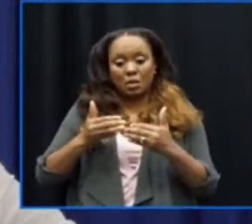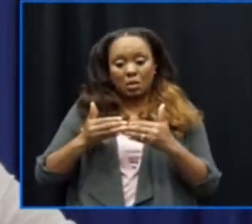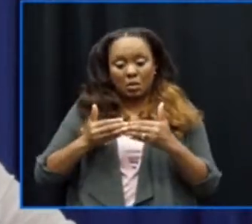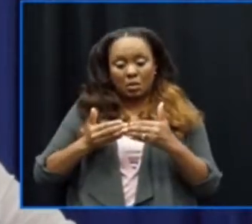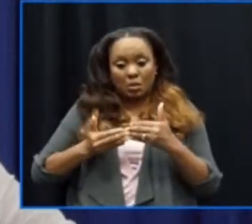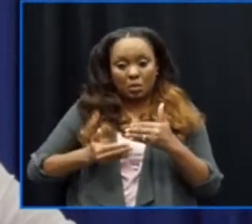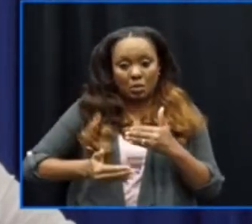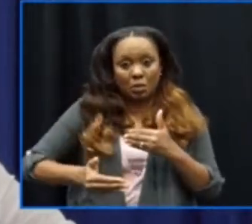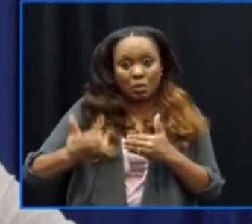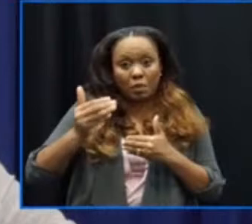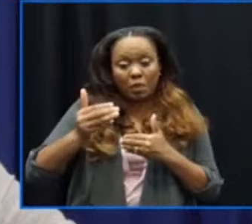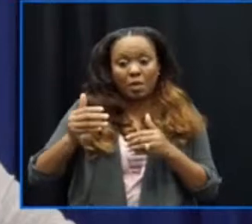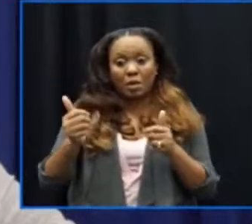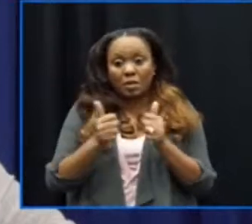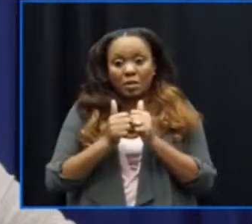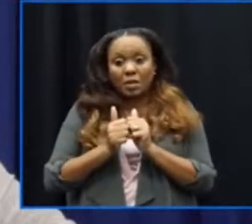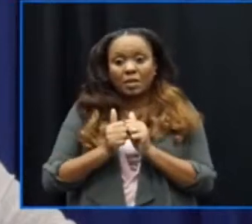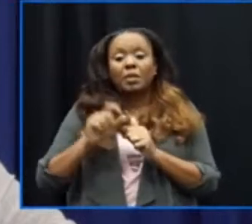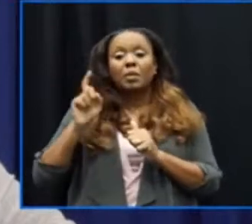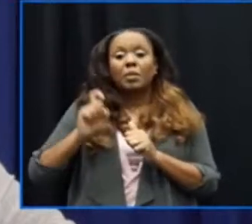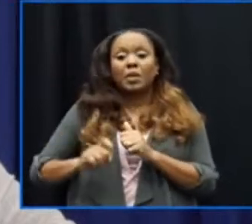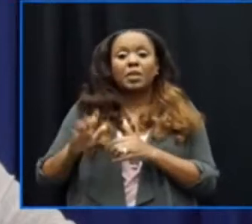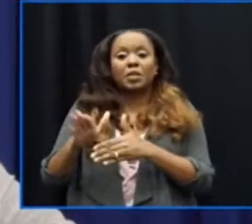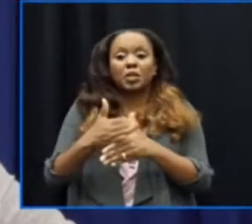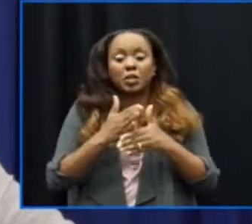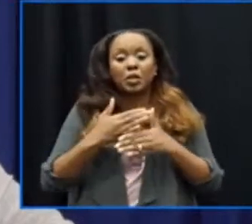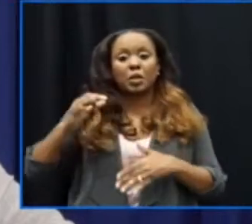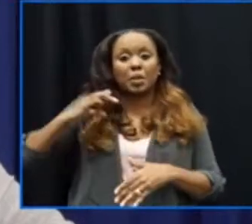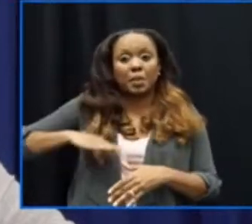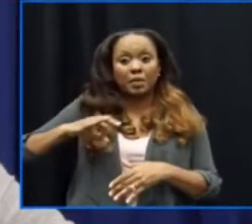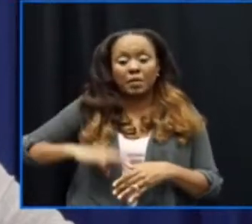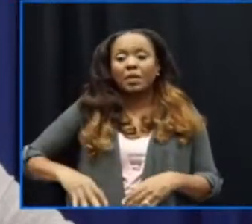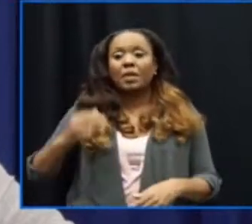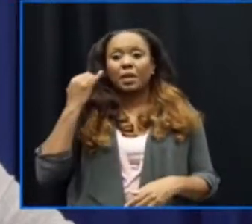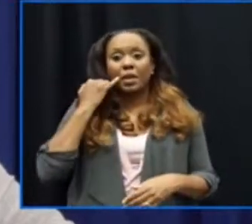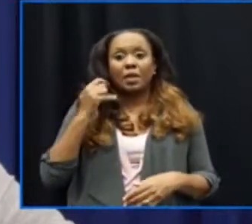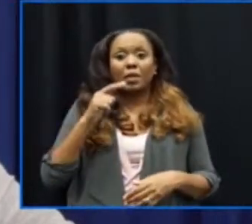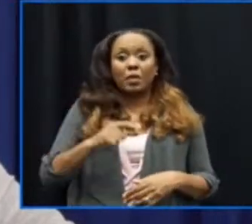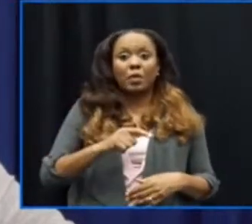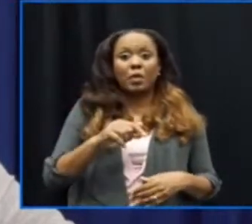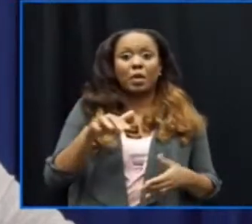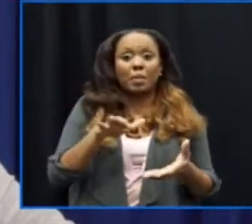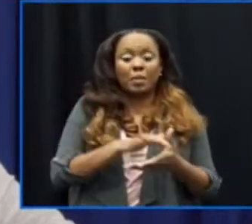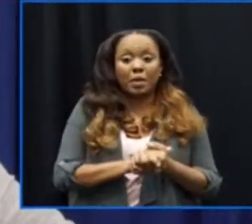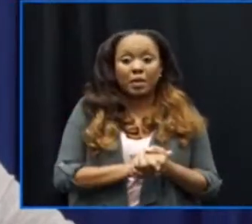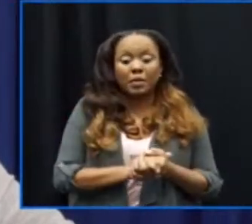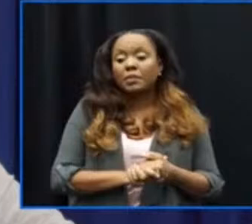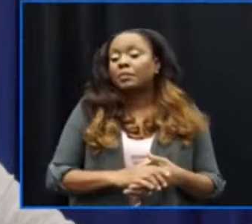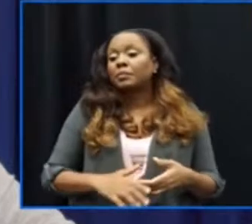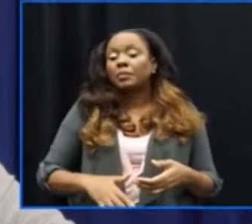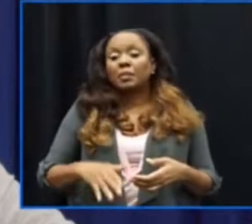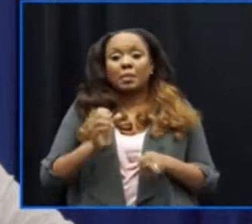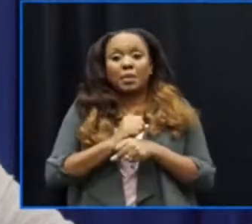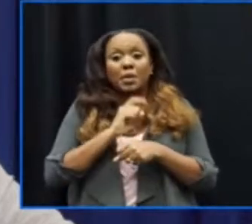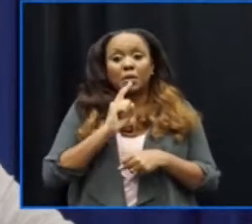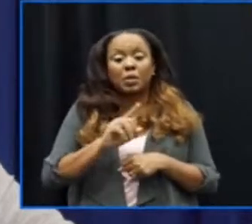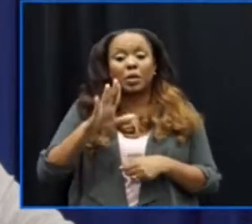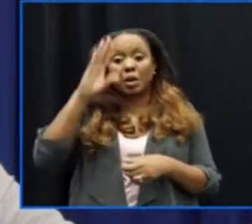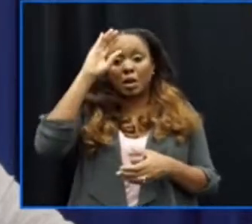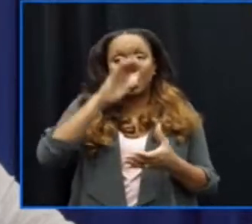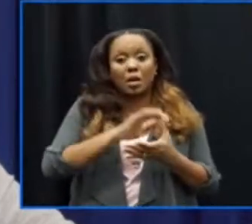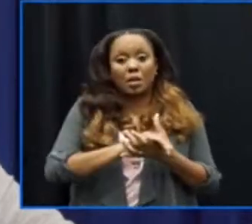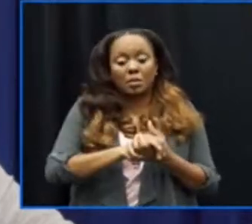A wife living with a husband needs to make sure that the husband's NIS benefits are being paid if